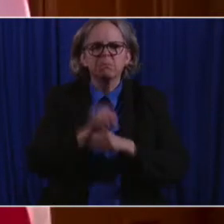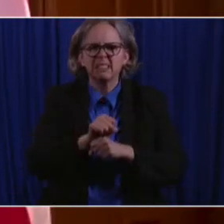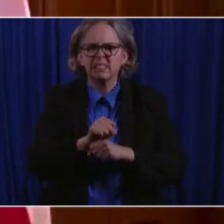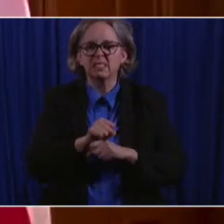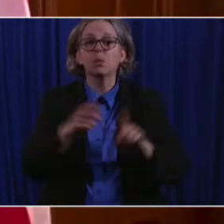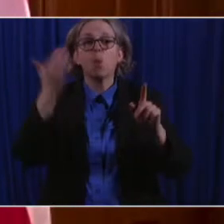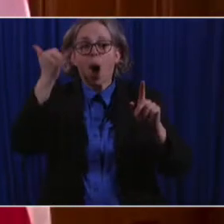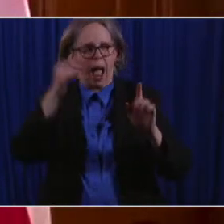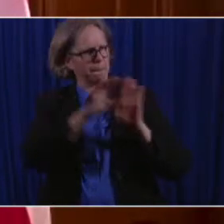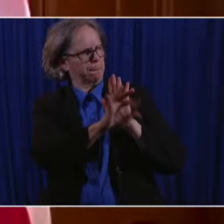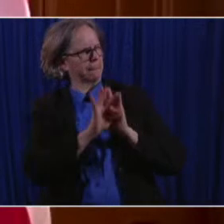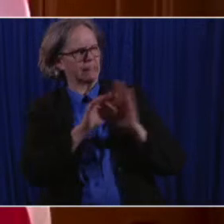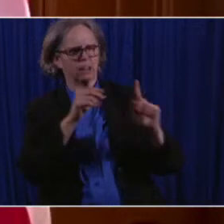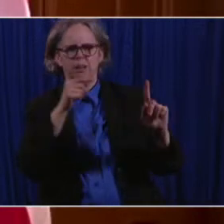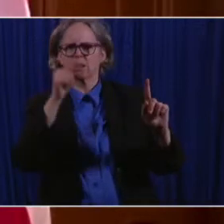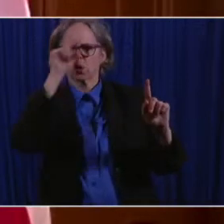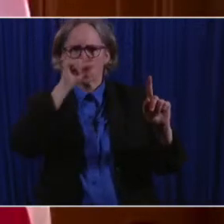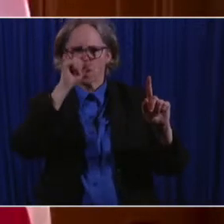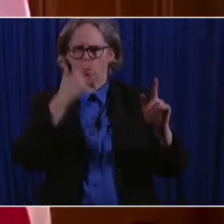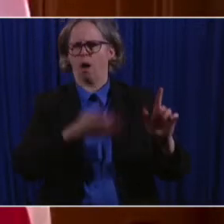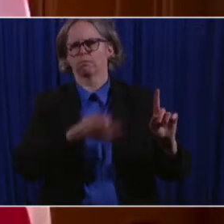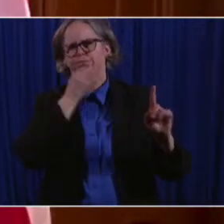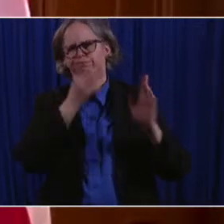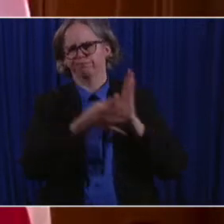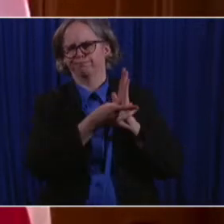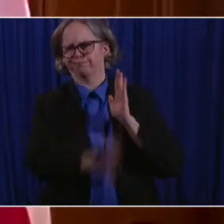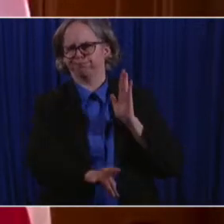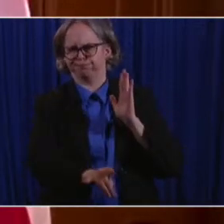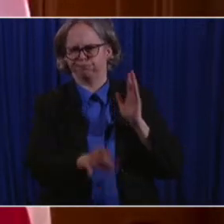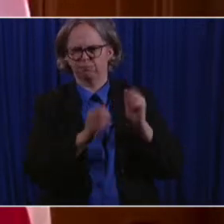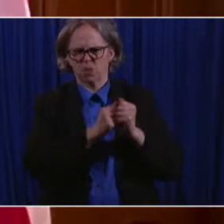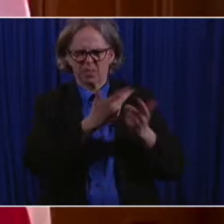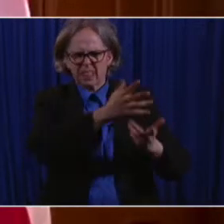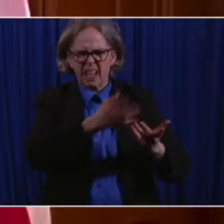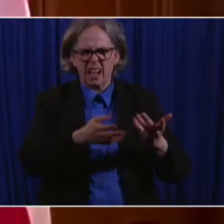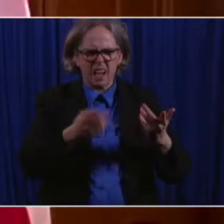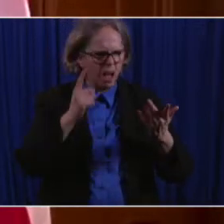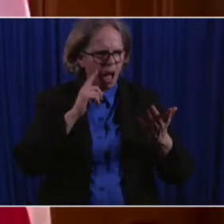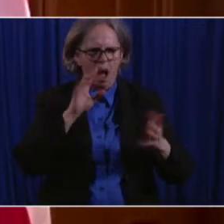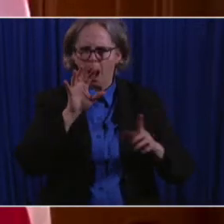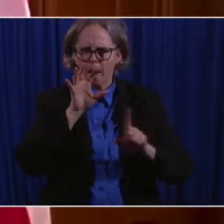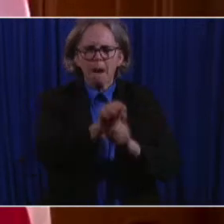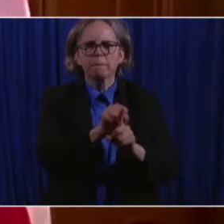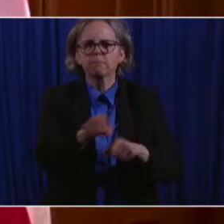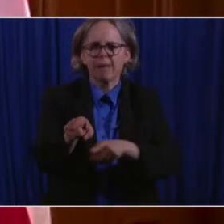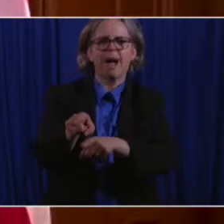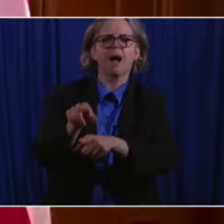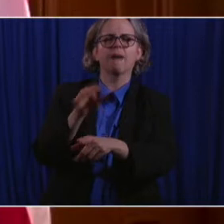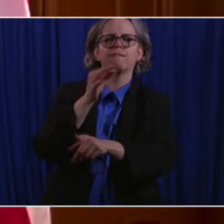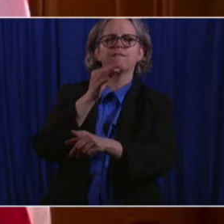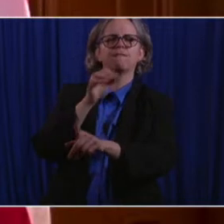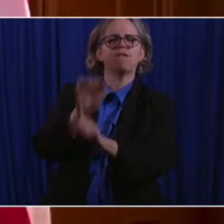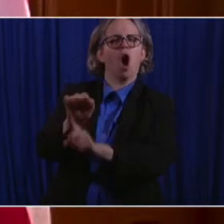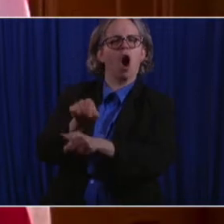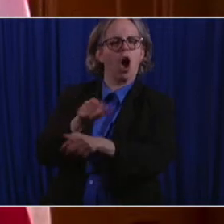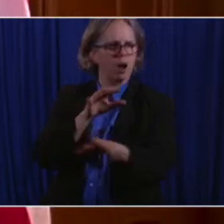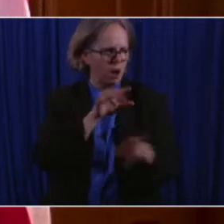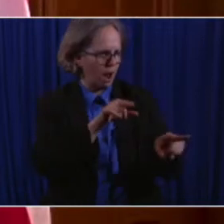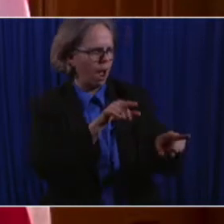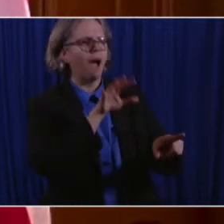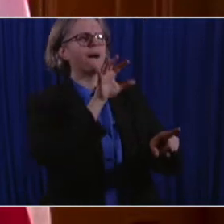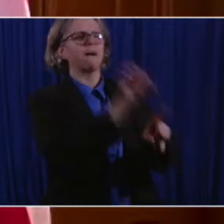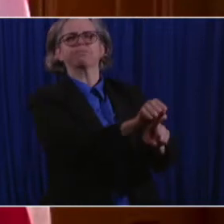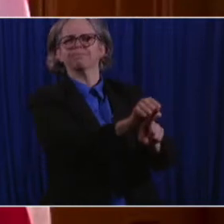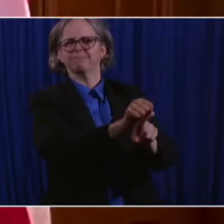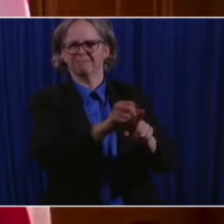review claims for markers and patterns of fraud, pulling these likely fraudulent claims, allowing our